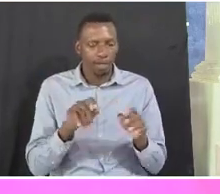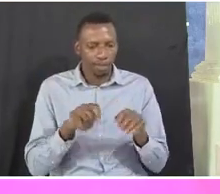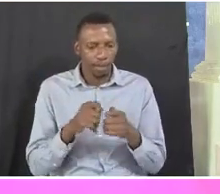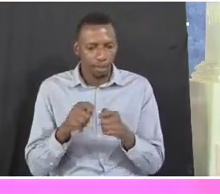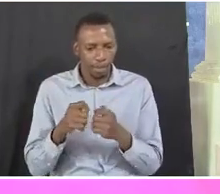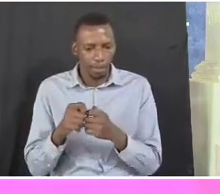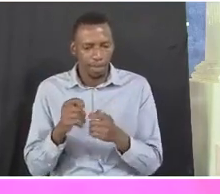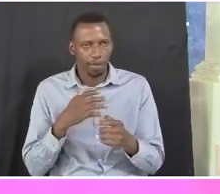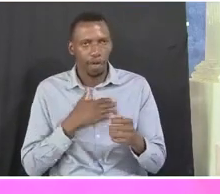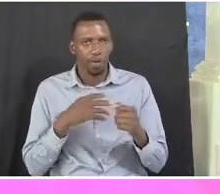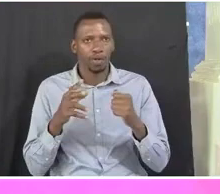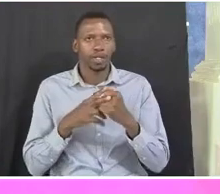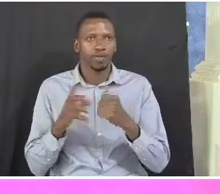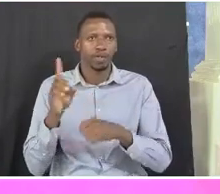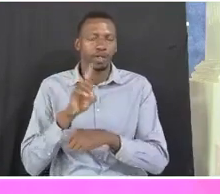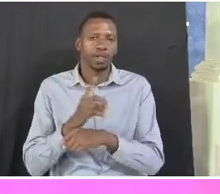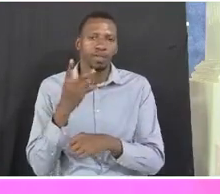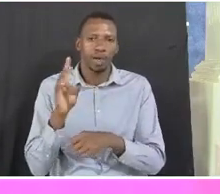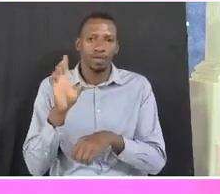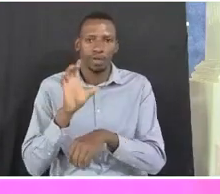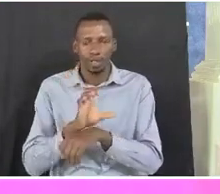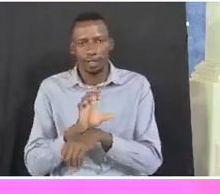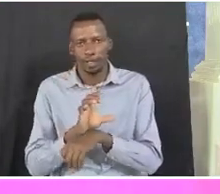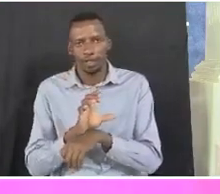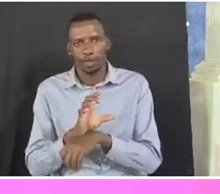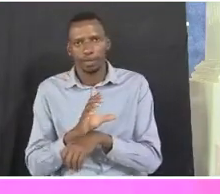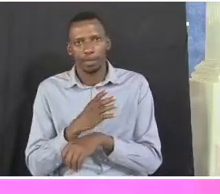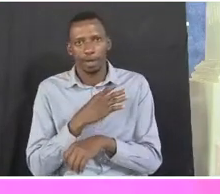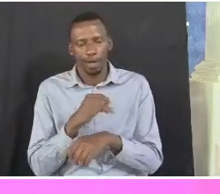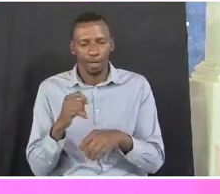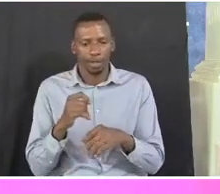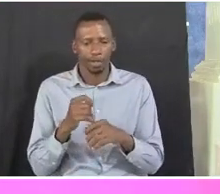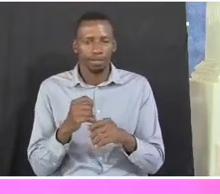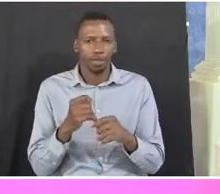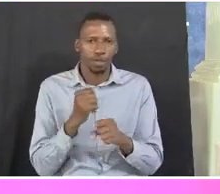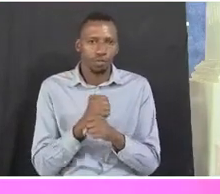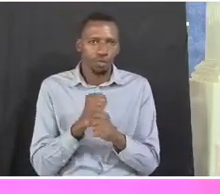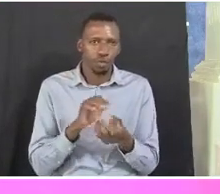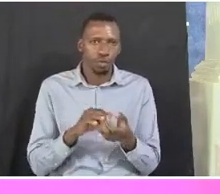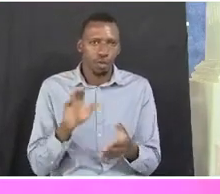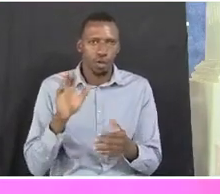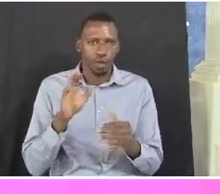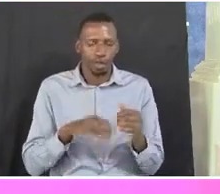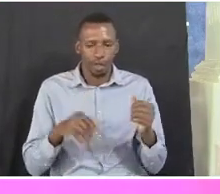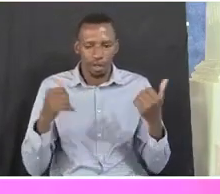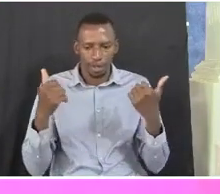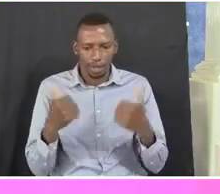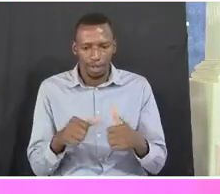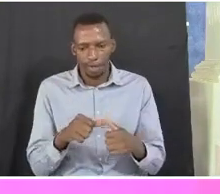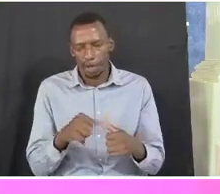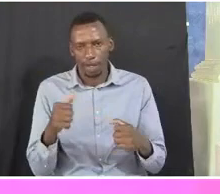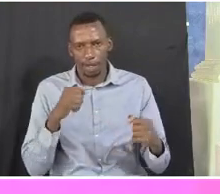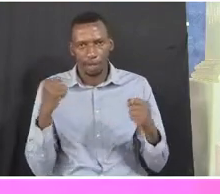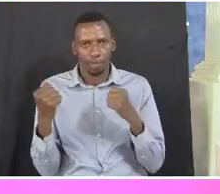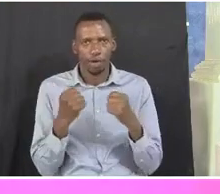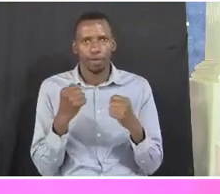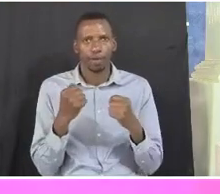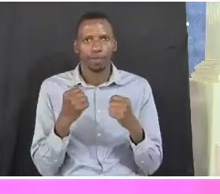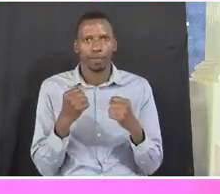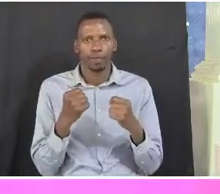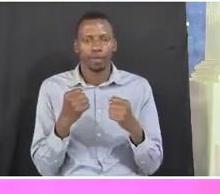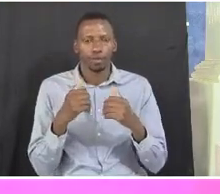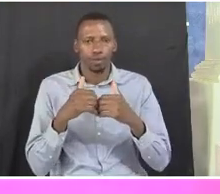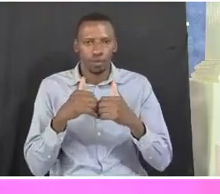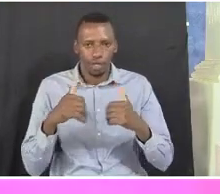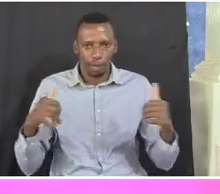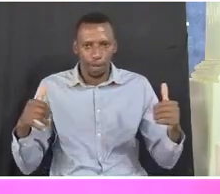our Seventh-day Adventist churches and is doing more than any other power to